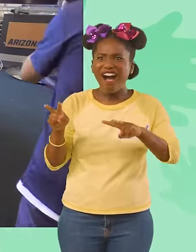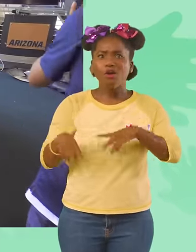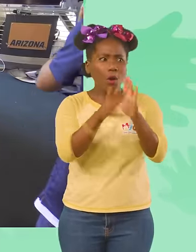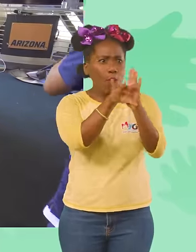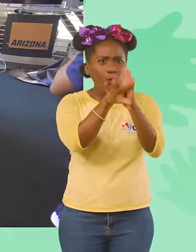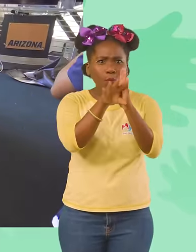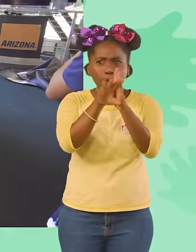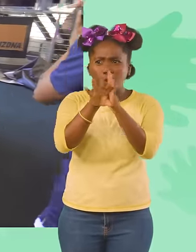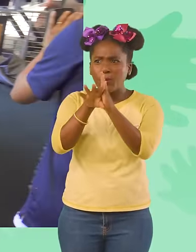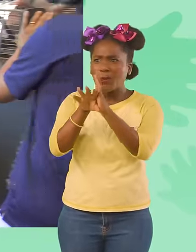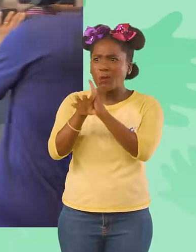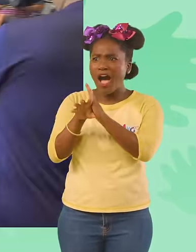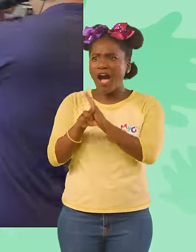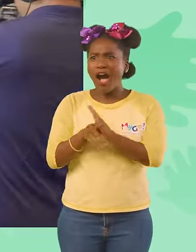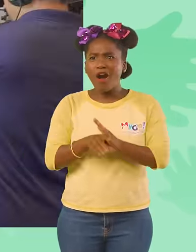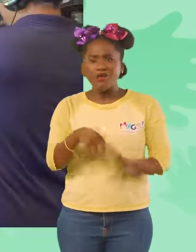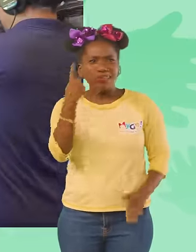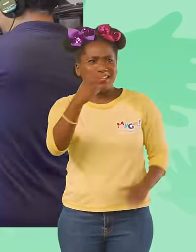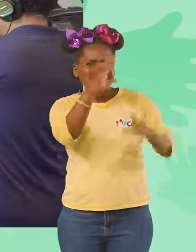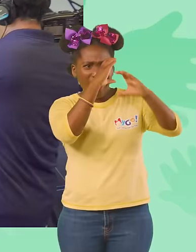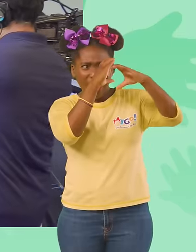their show at. Oh, look, a camera.